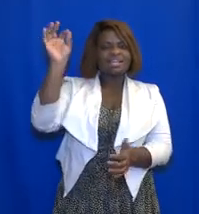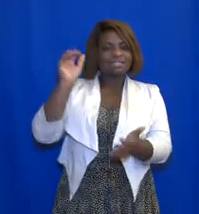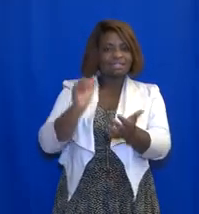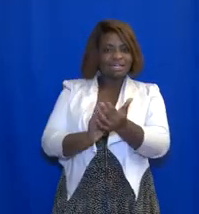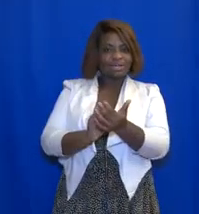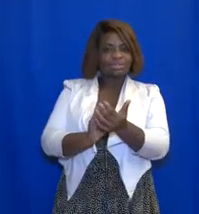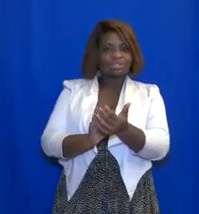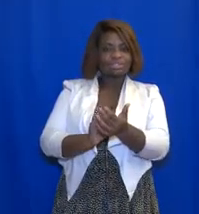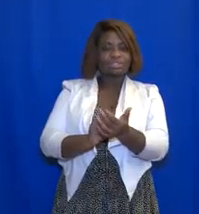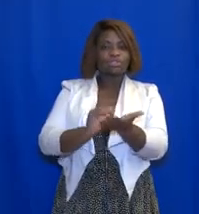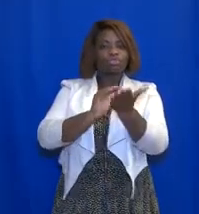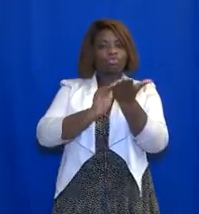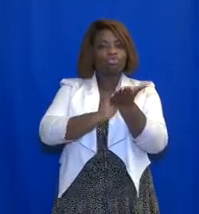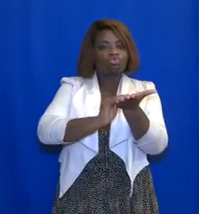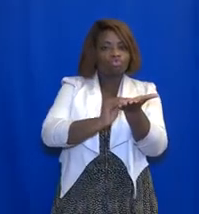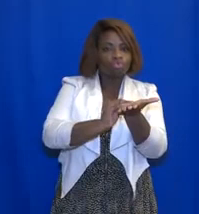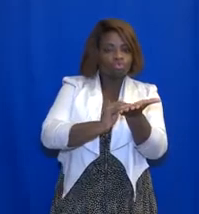90,000 gallons of liquid soap,